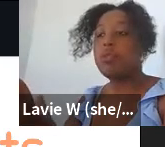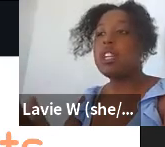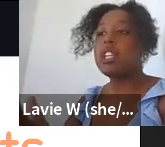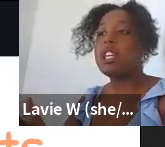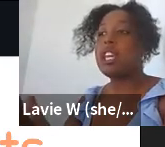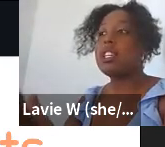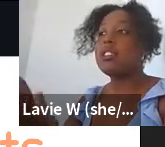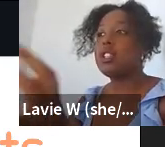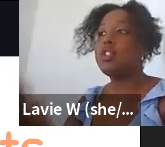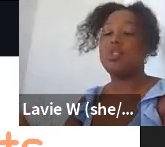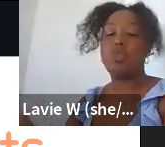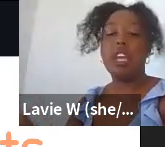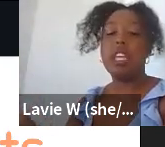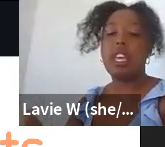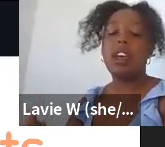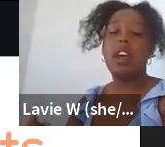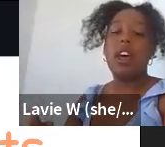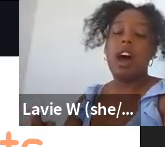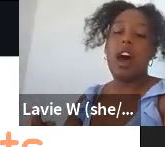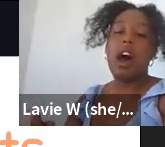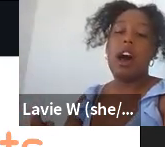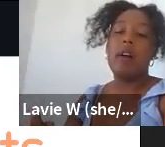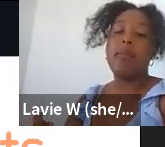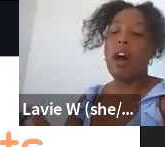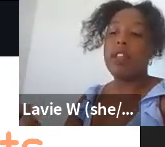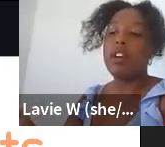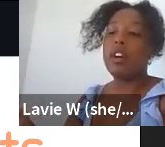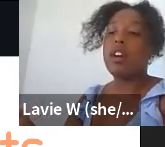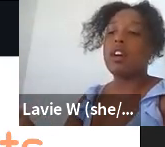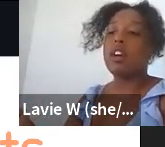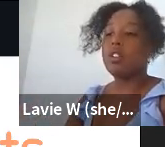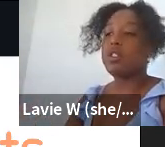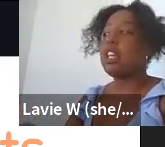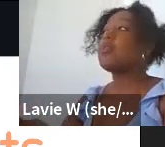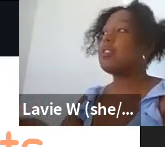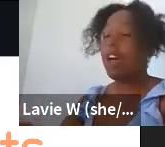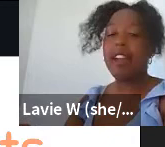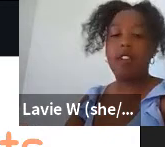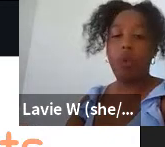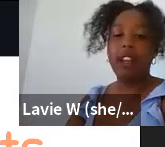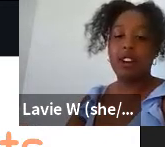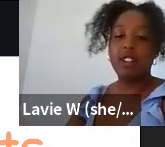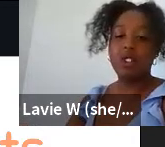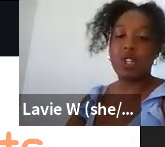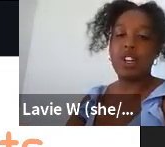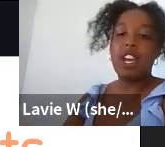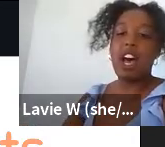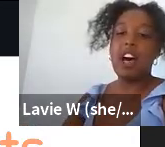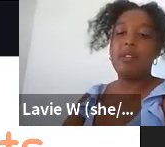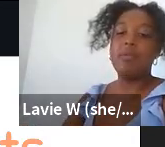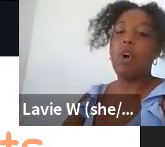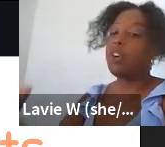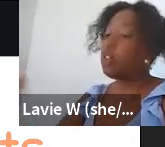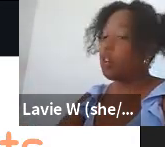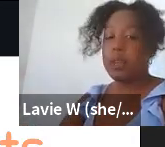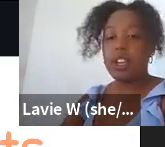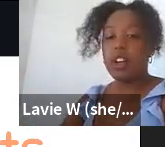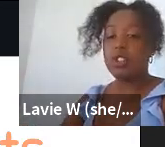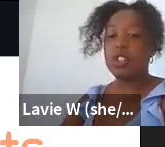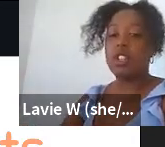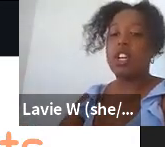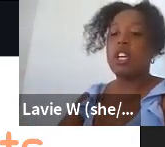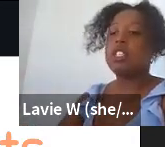it really is constraining other cultures outside of white culture or